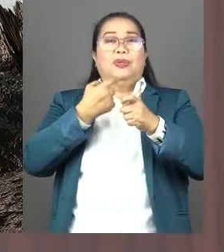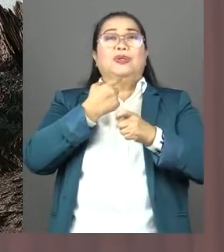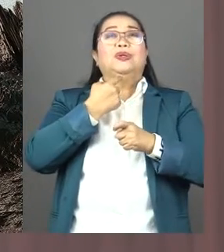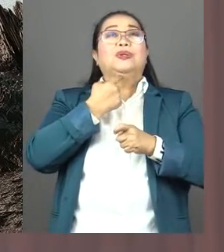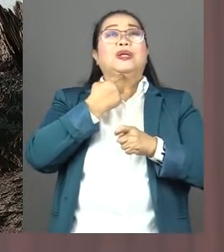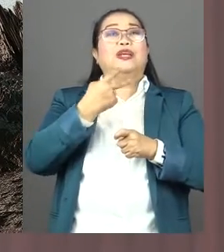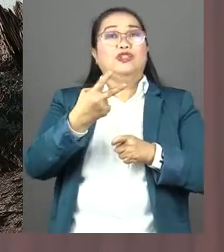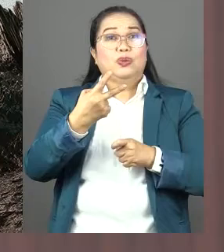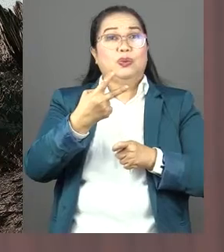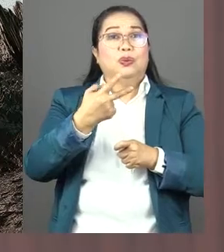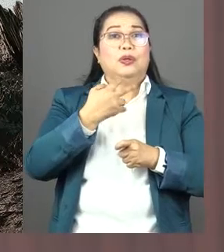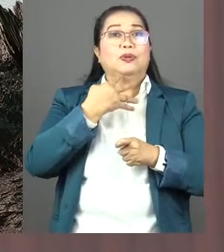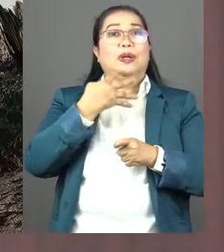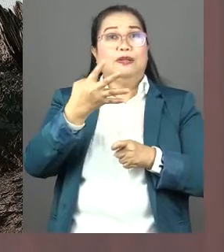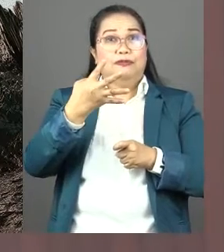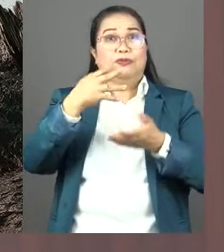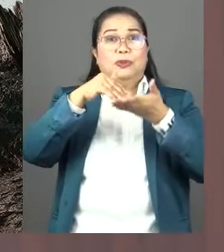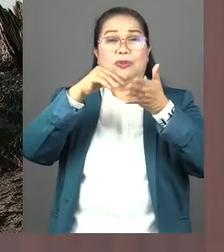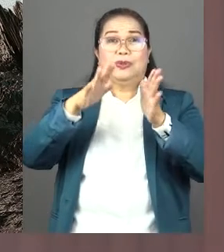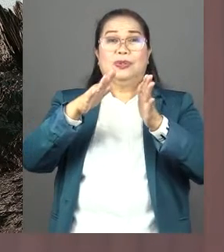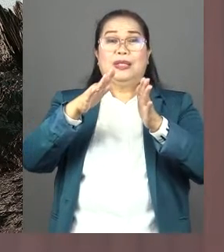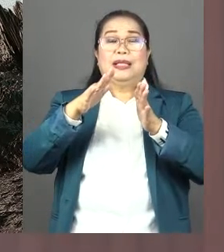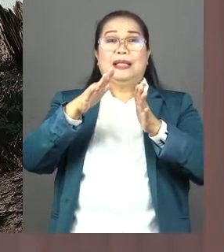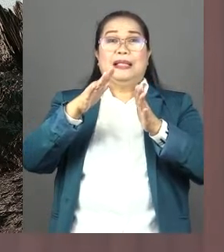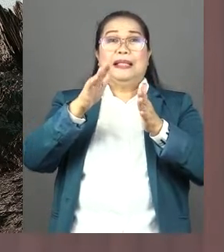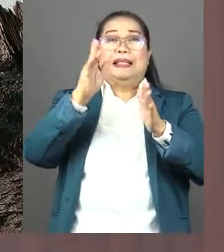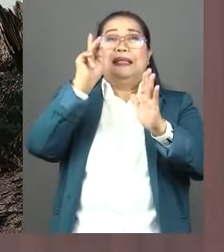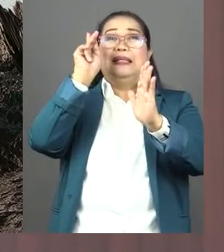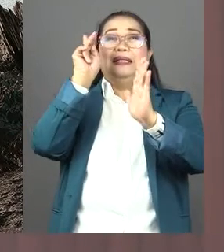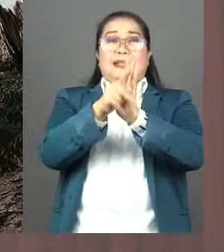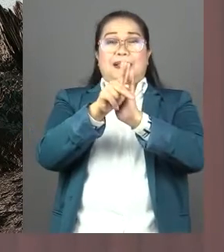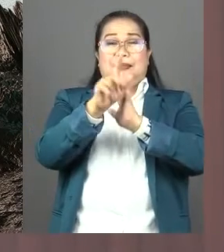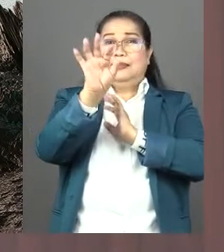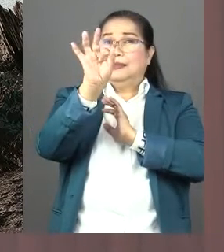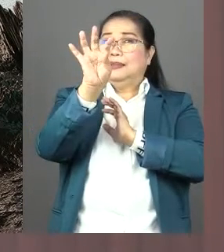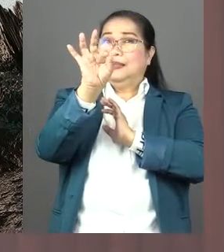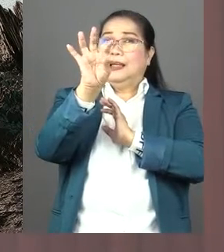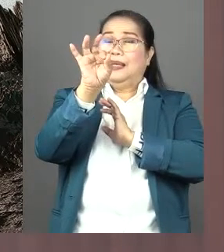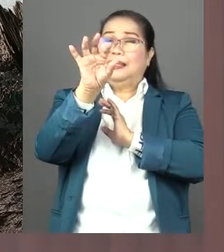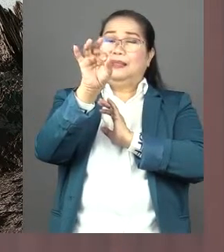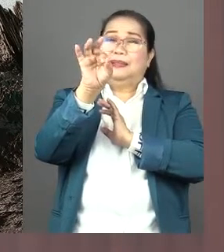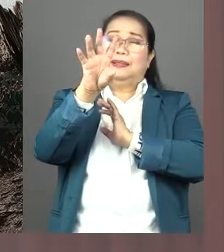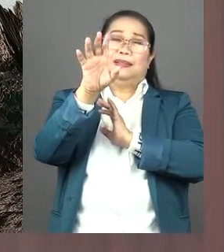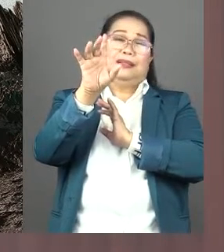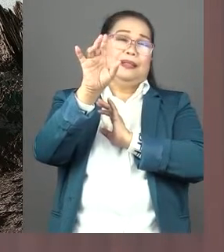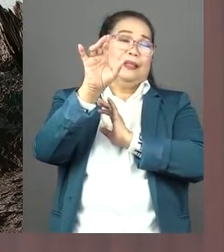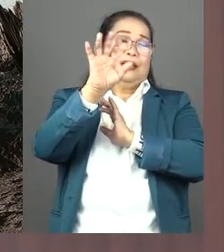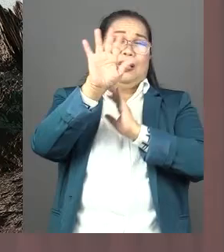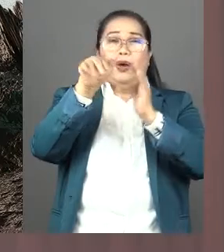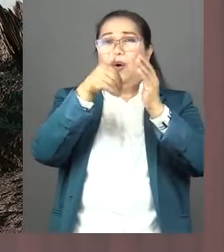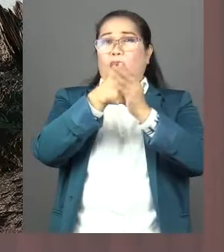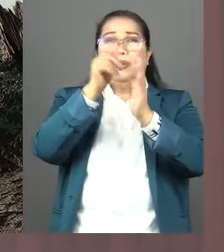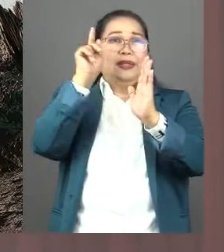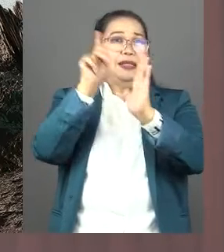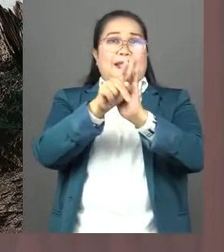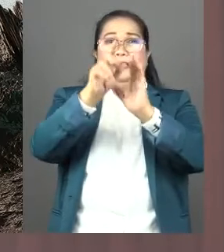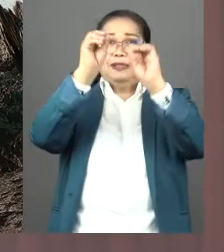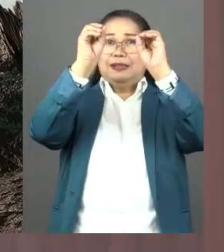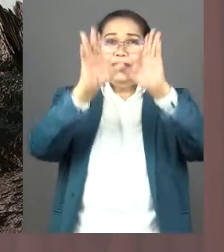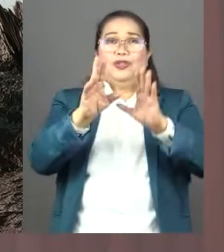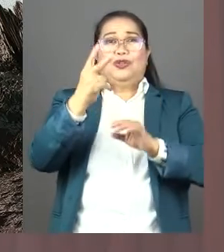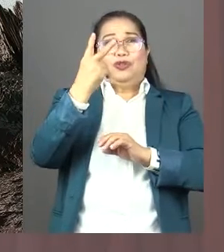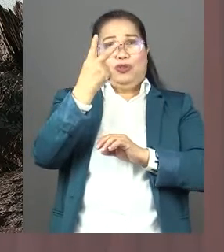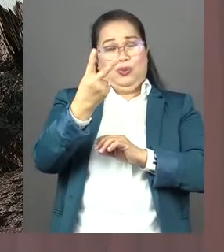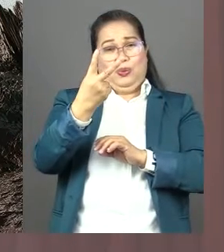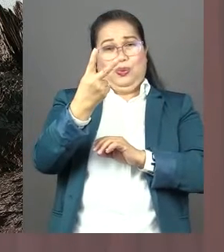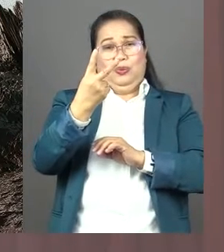4 students. Killed 19 of them, wounded 17 of them, killed two of the teachers. And as